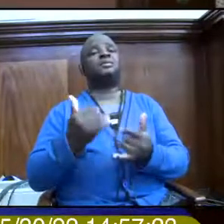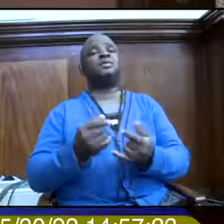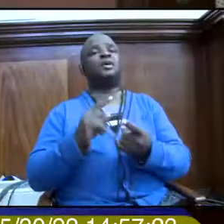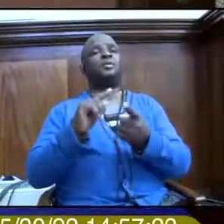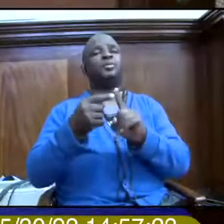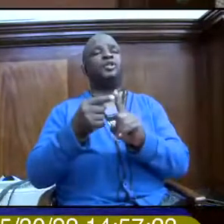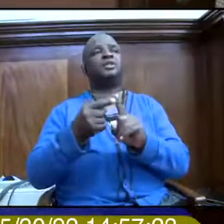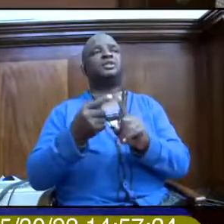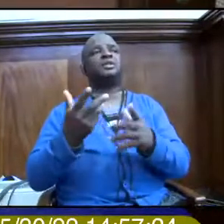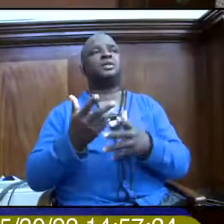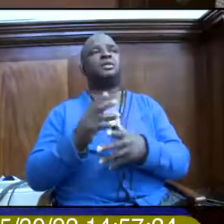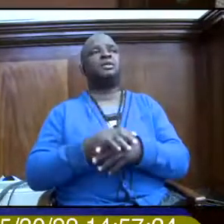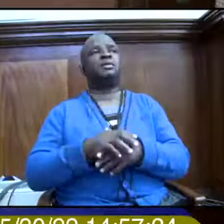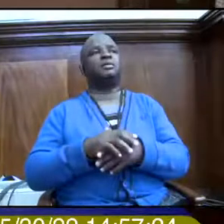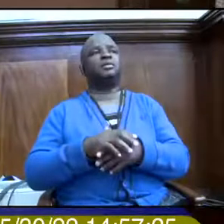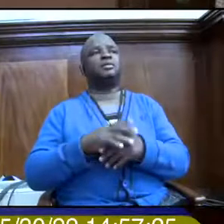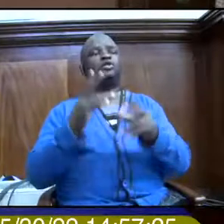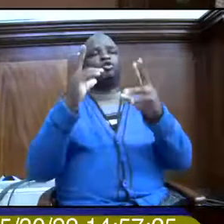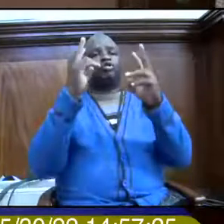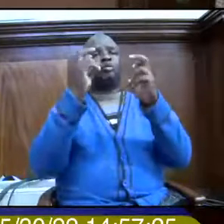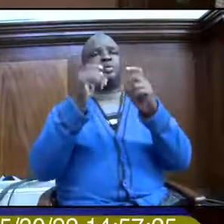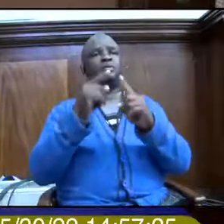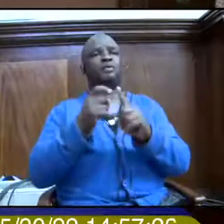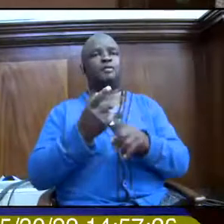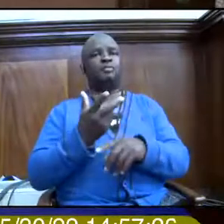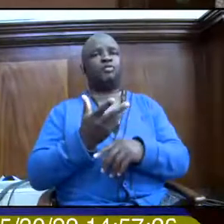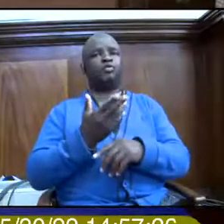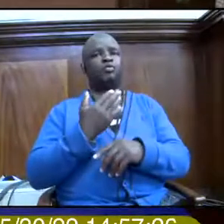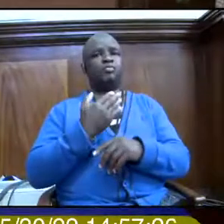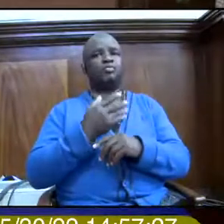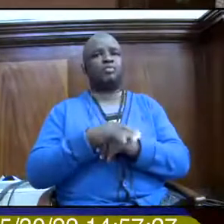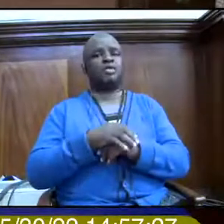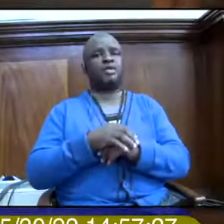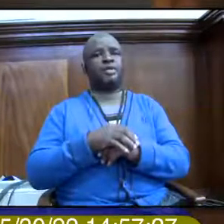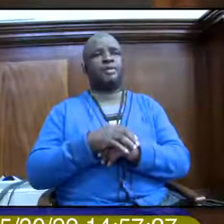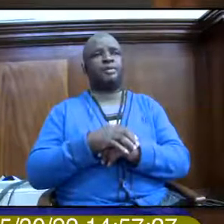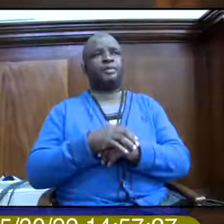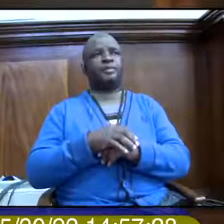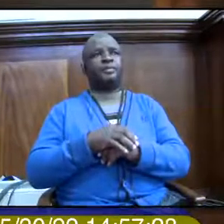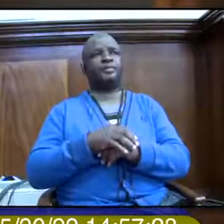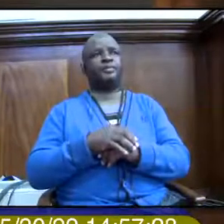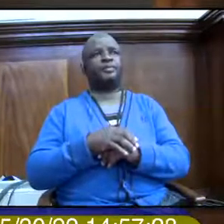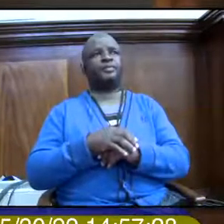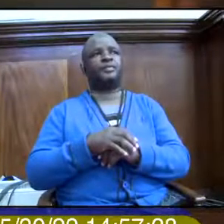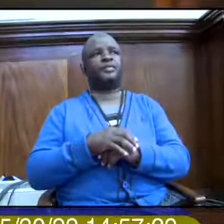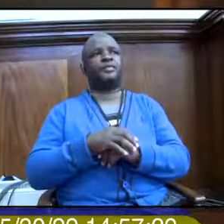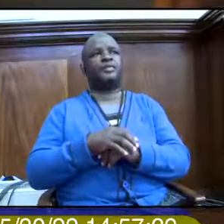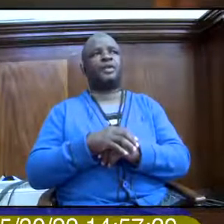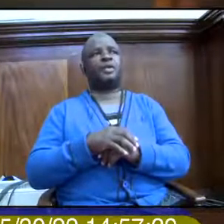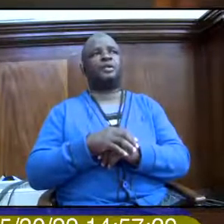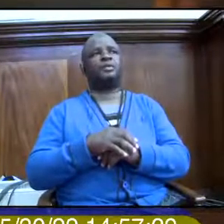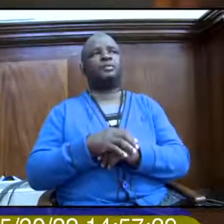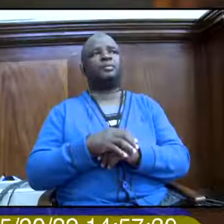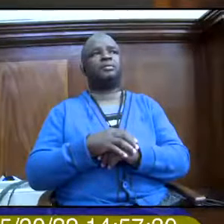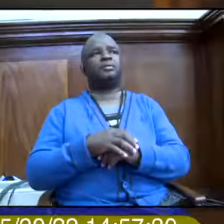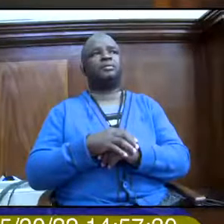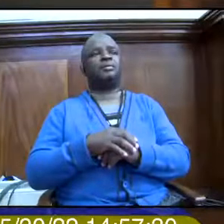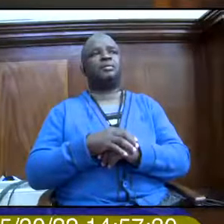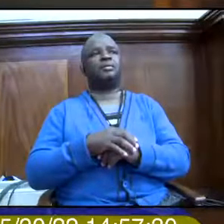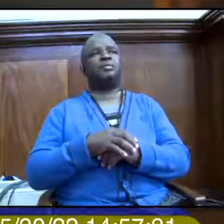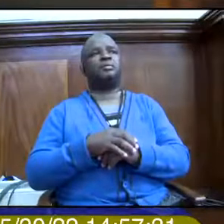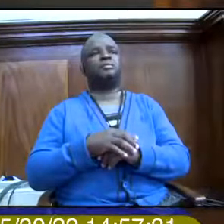reference is the issue that is raised by honorable from the department of